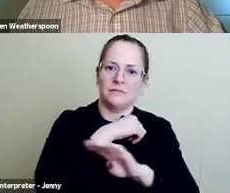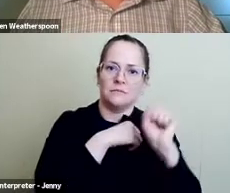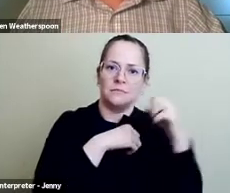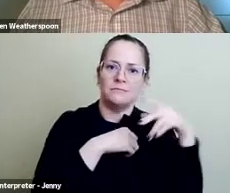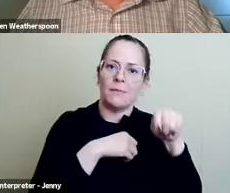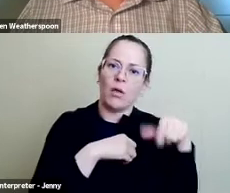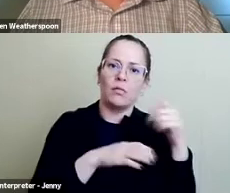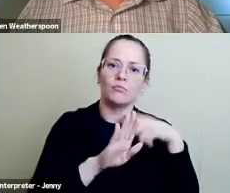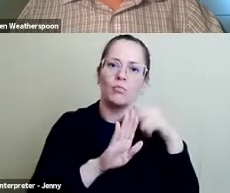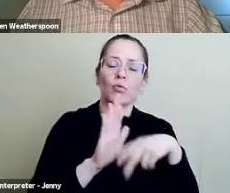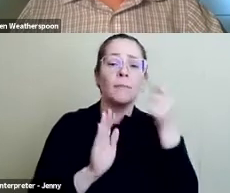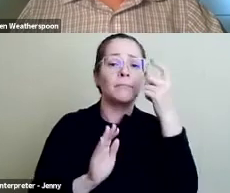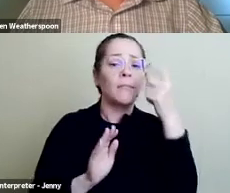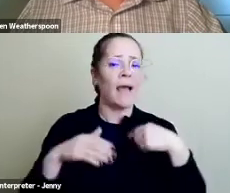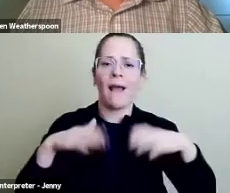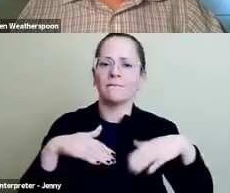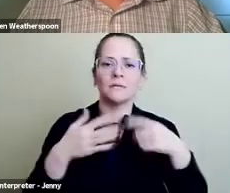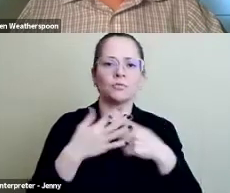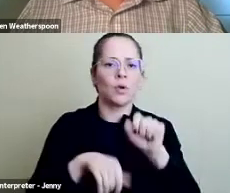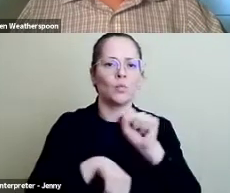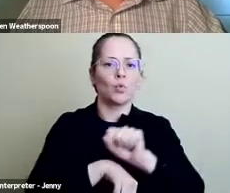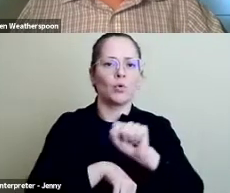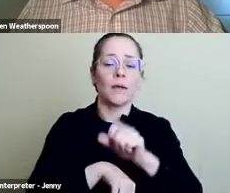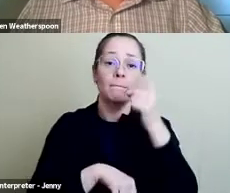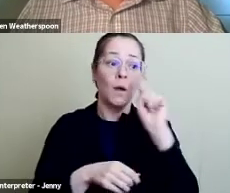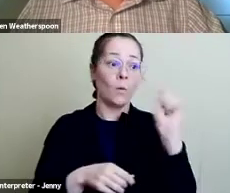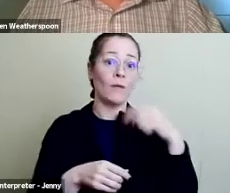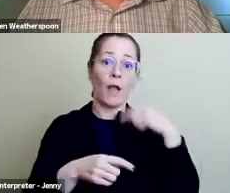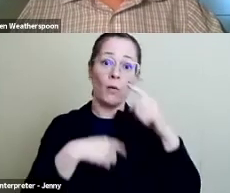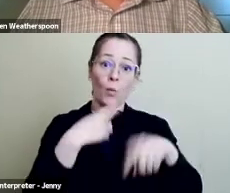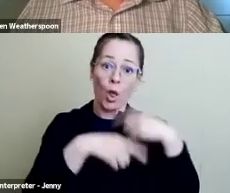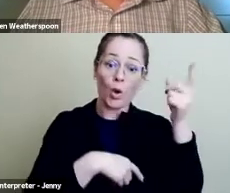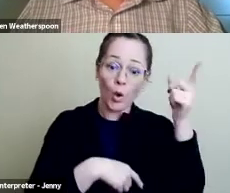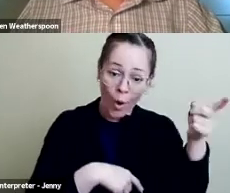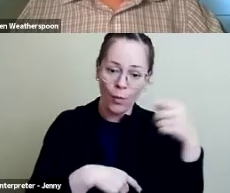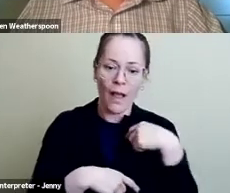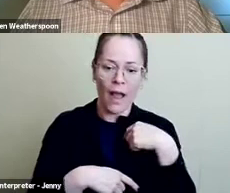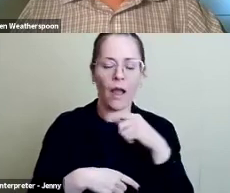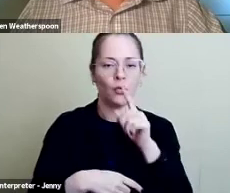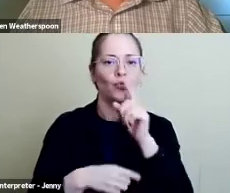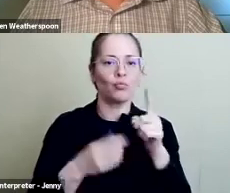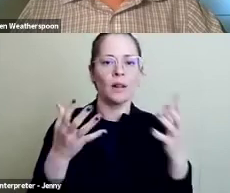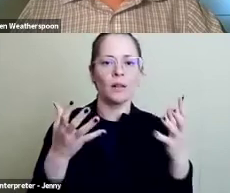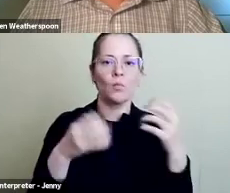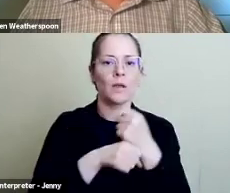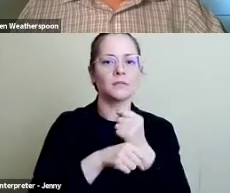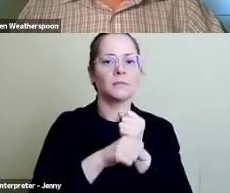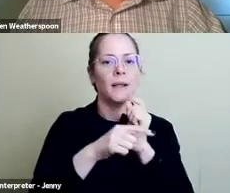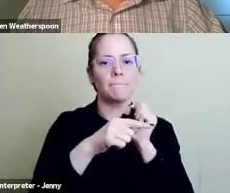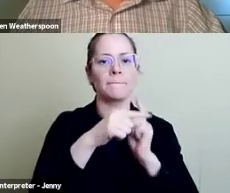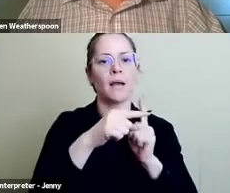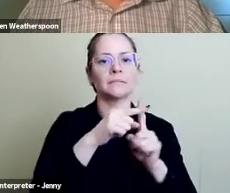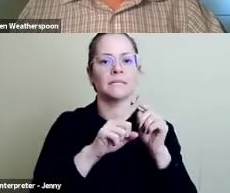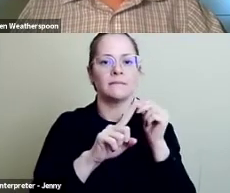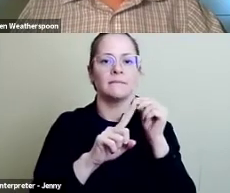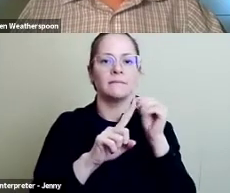haven't started working, but wherever I'm going to go, really I want to make positive impact in the life